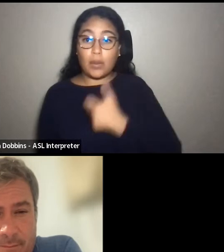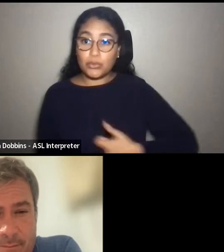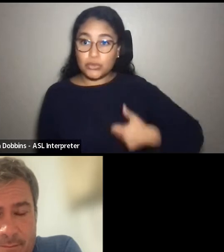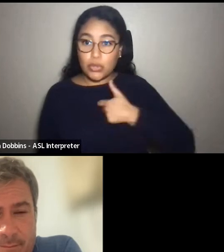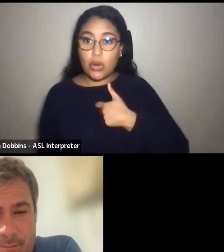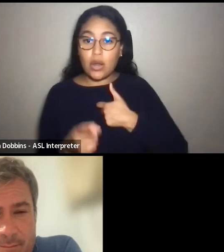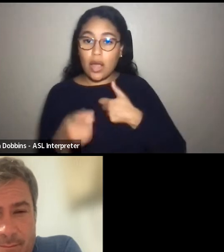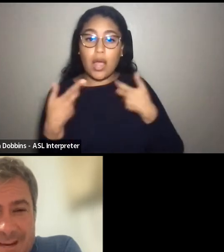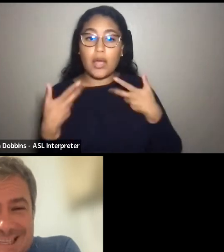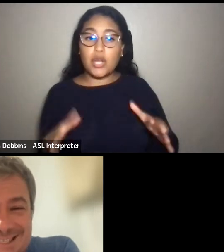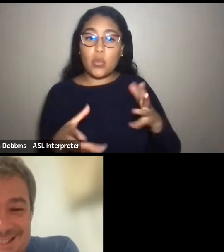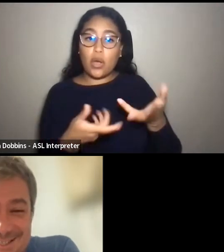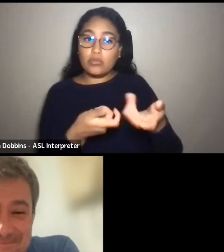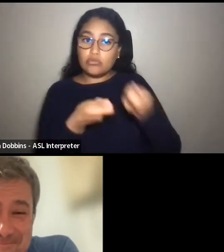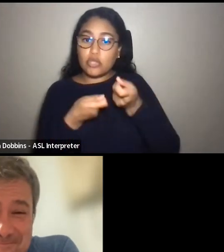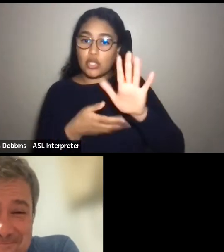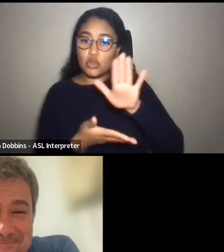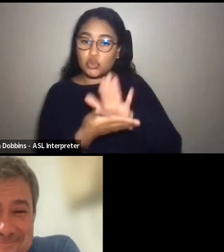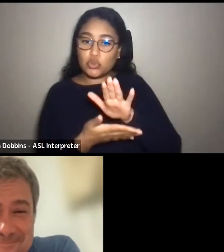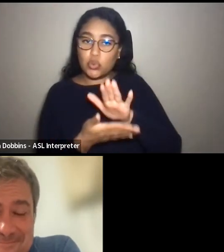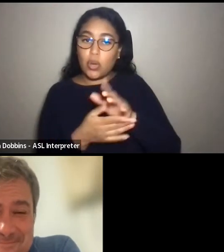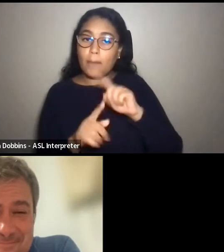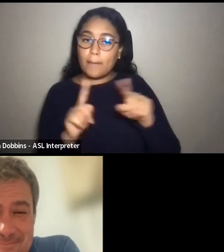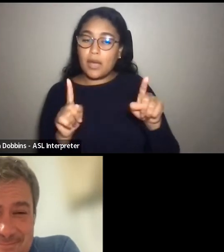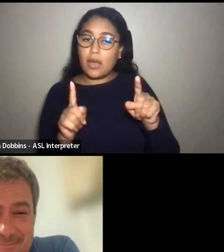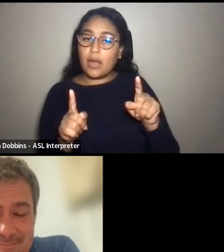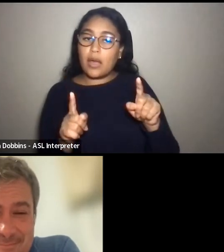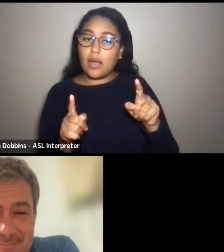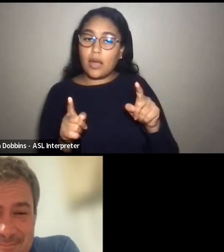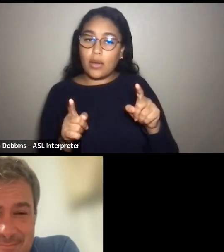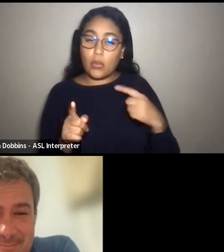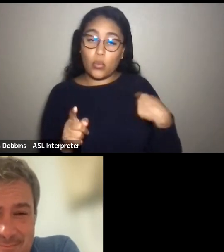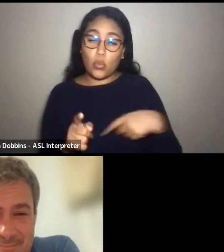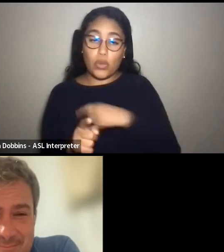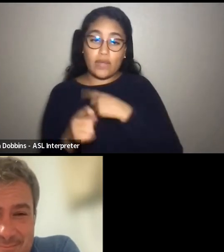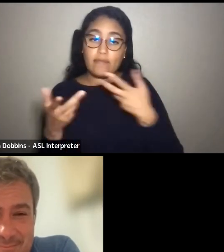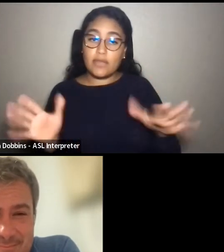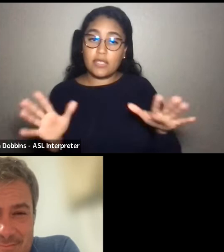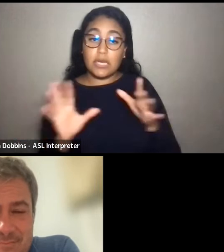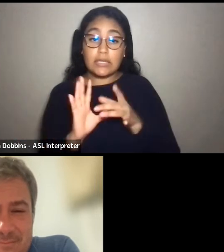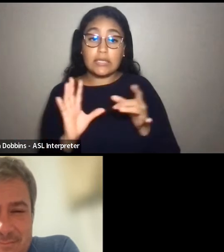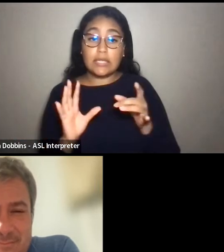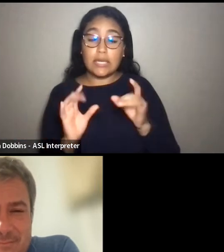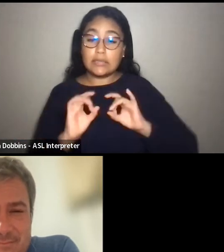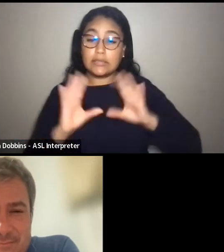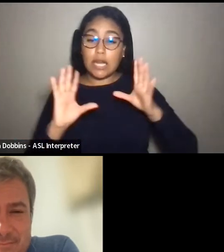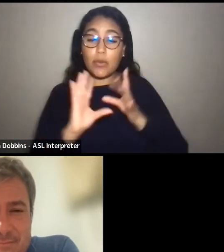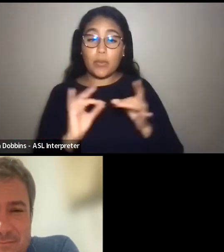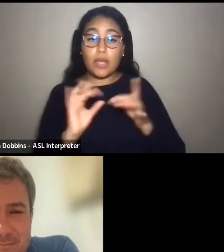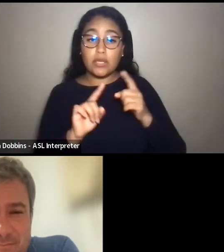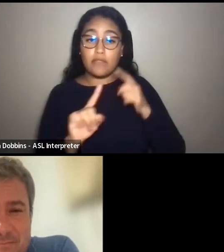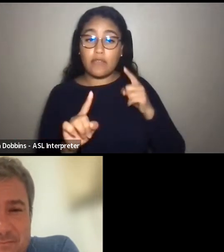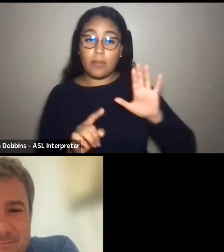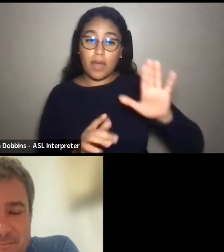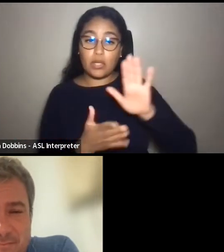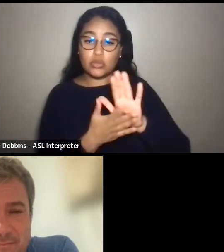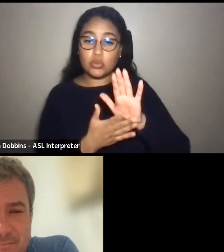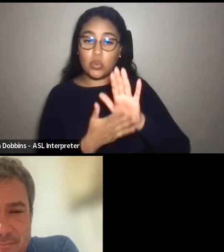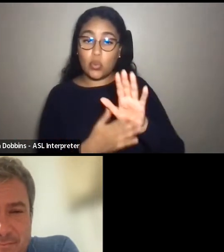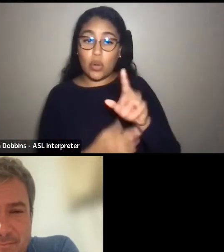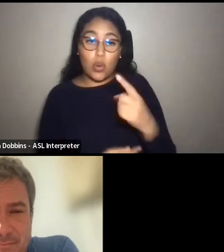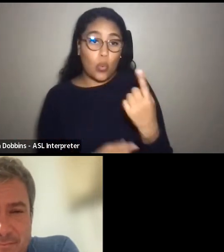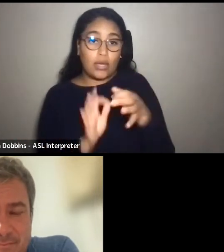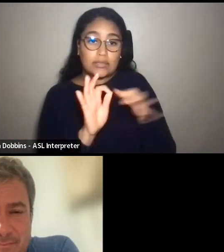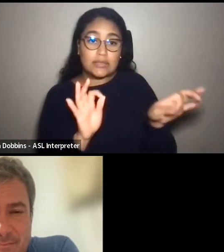Burlingame School District into this, but we received even like a terrible message from them in one